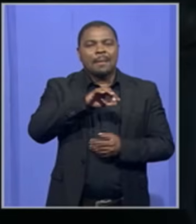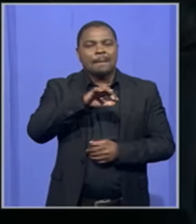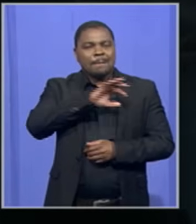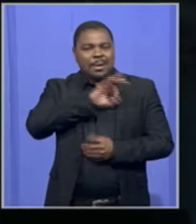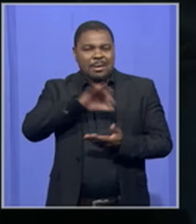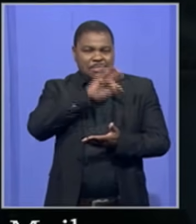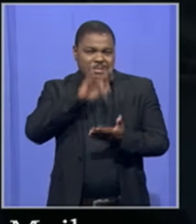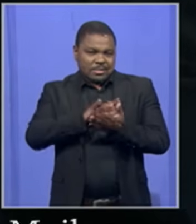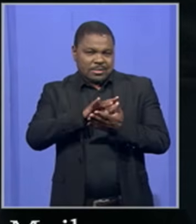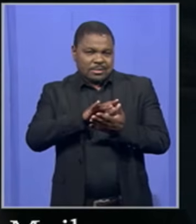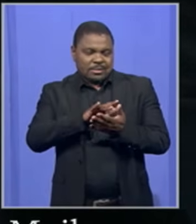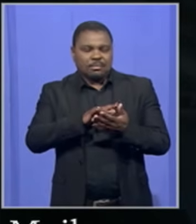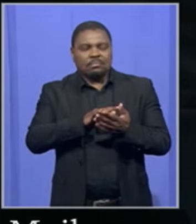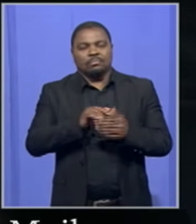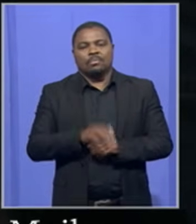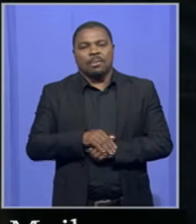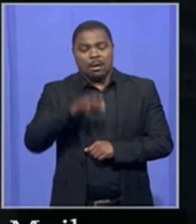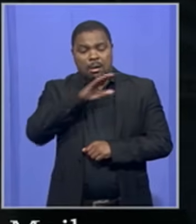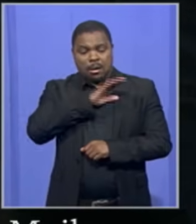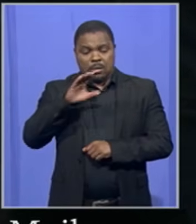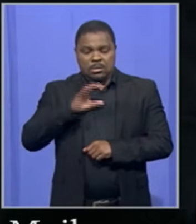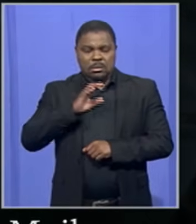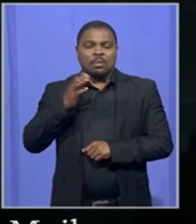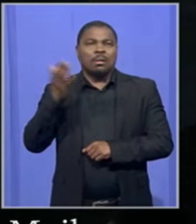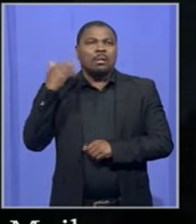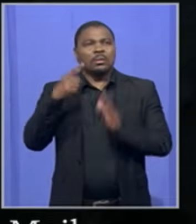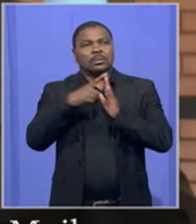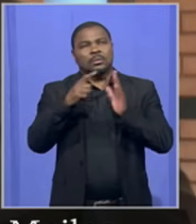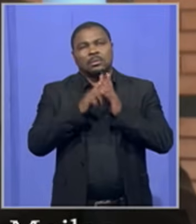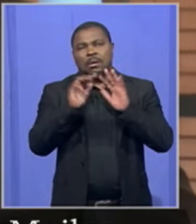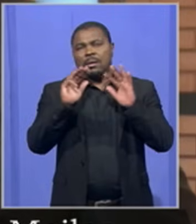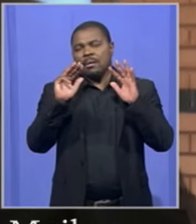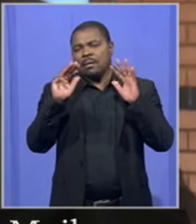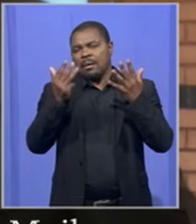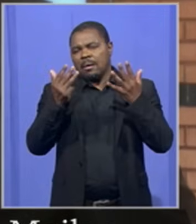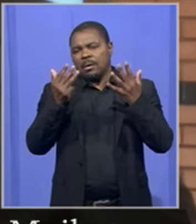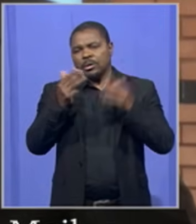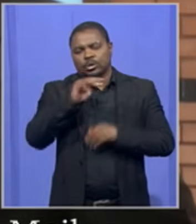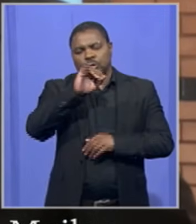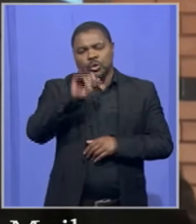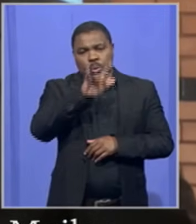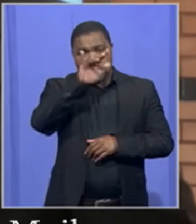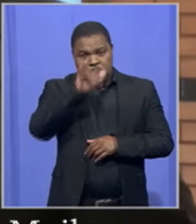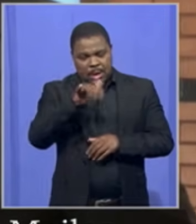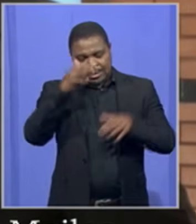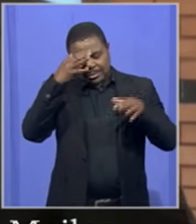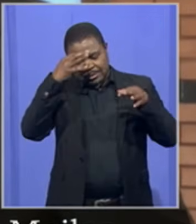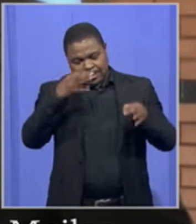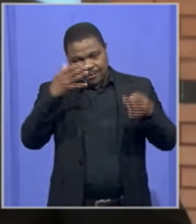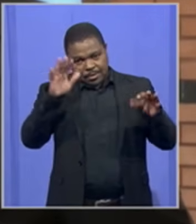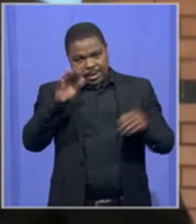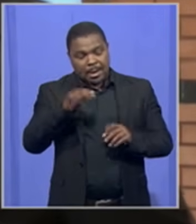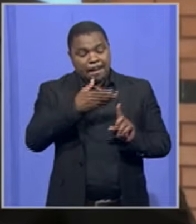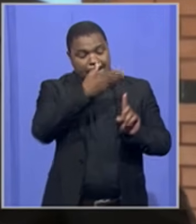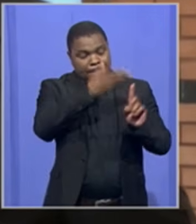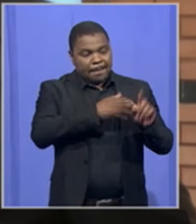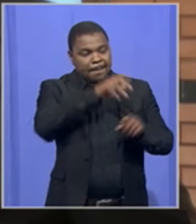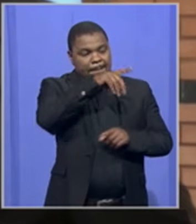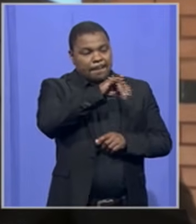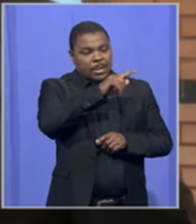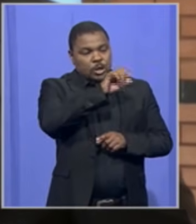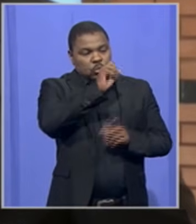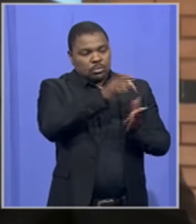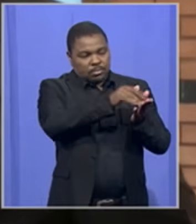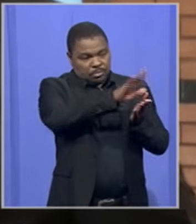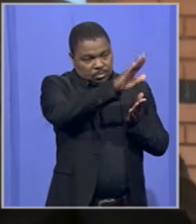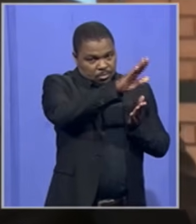le dikhuduego. The council took a resolution on the 9th of July to remove Mayor Diana Pitso as the mayor,